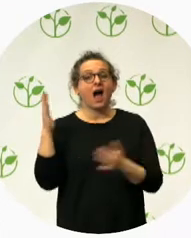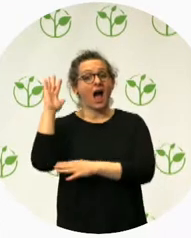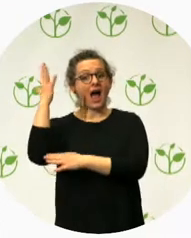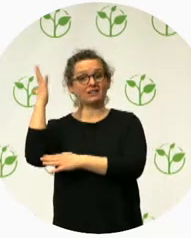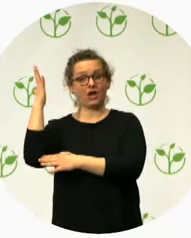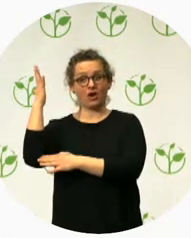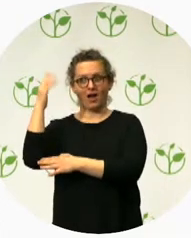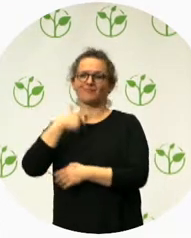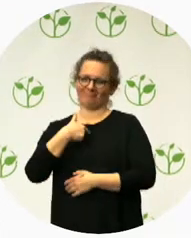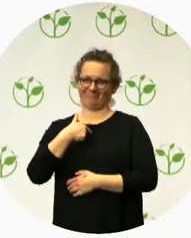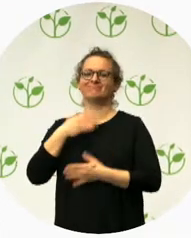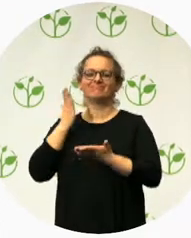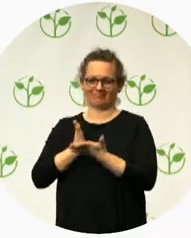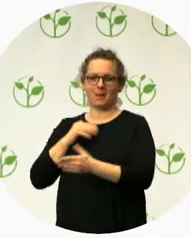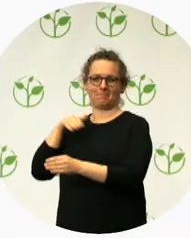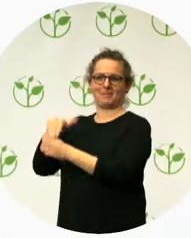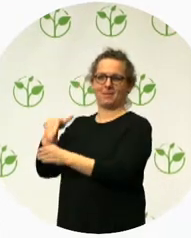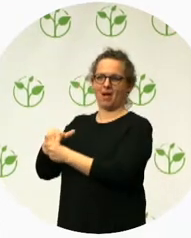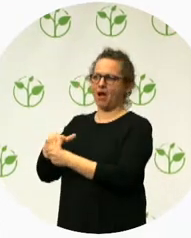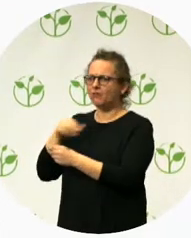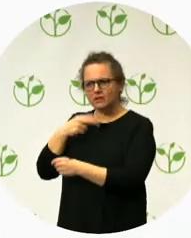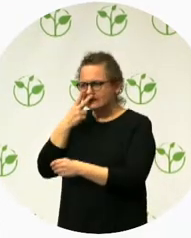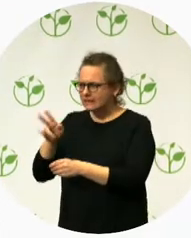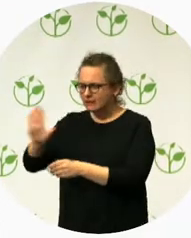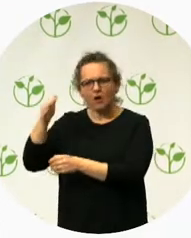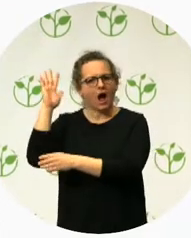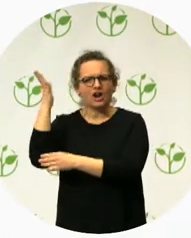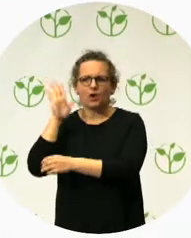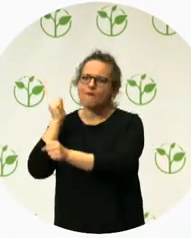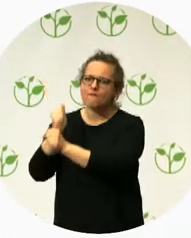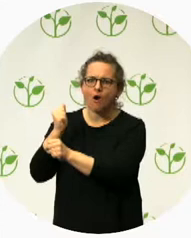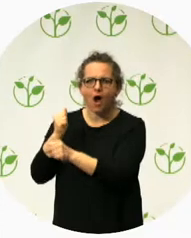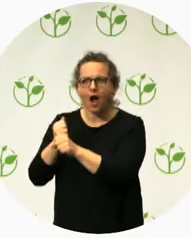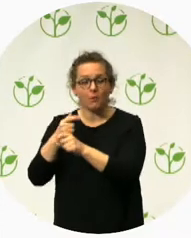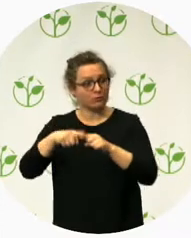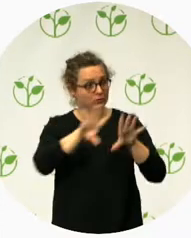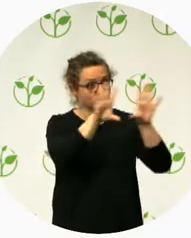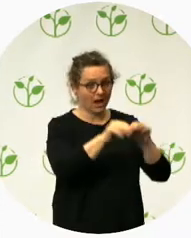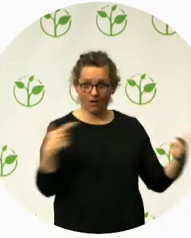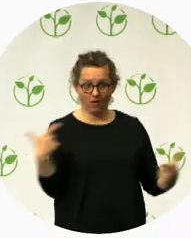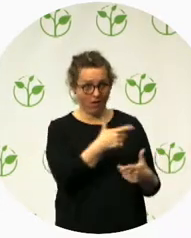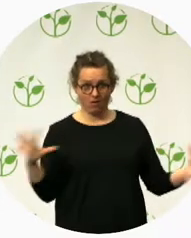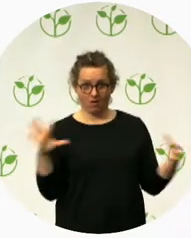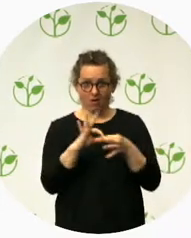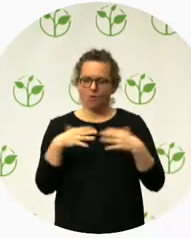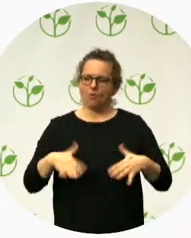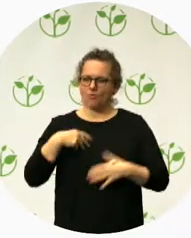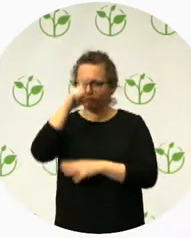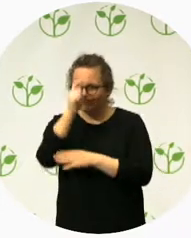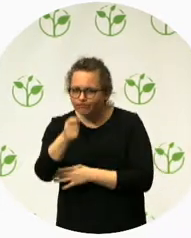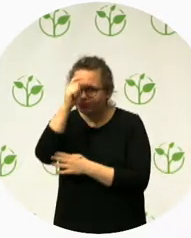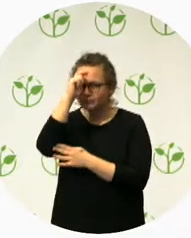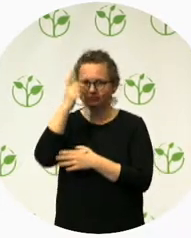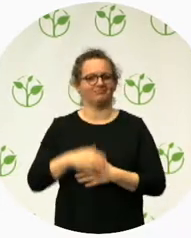absolutely fantastic. And we have 10 colleagues here today who are going through that